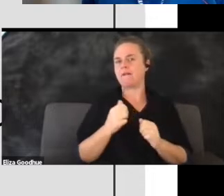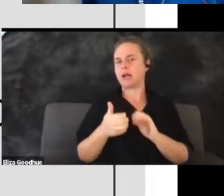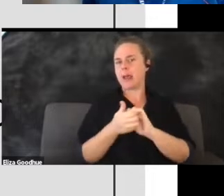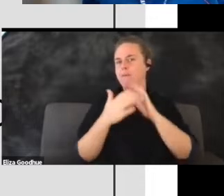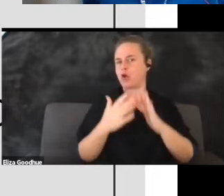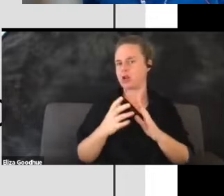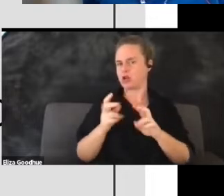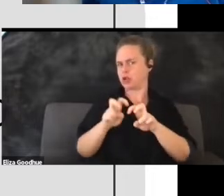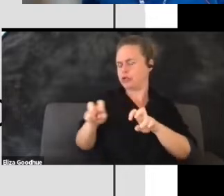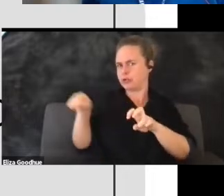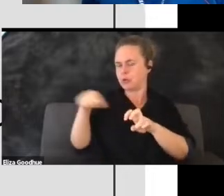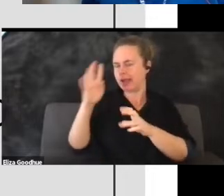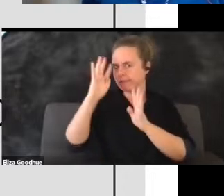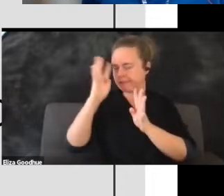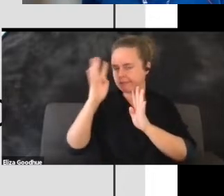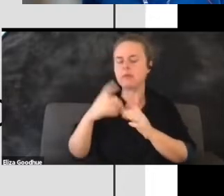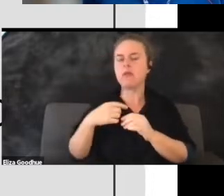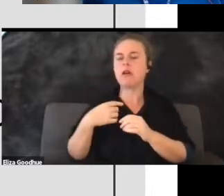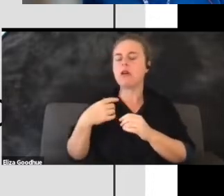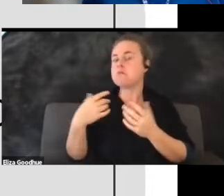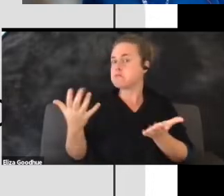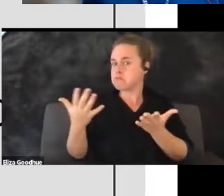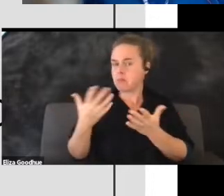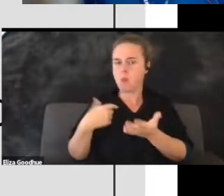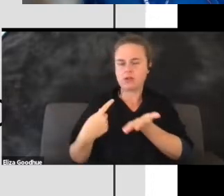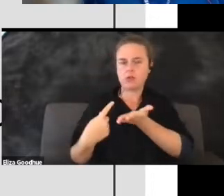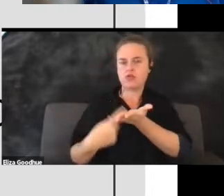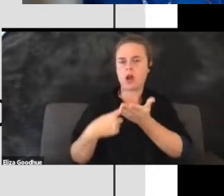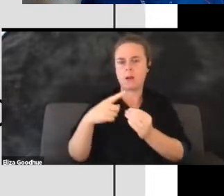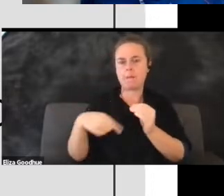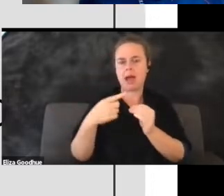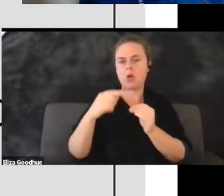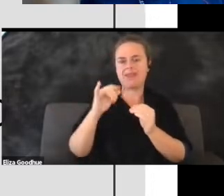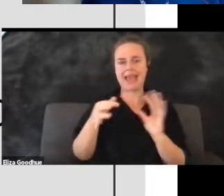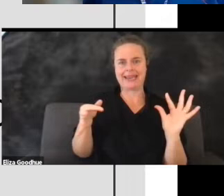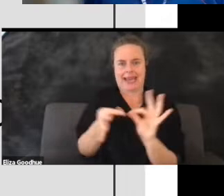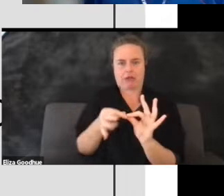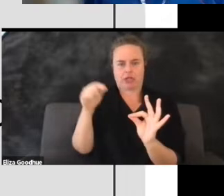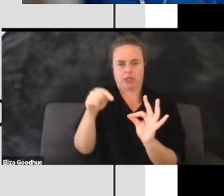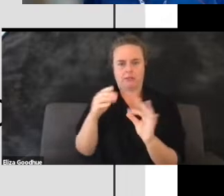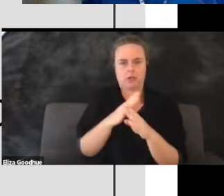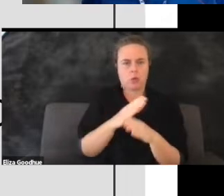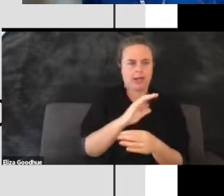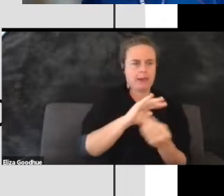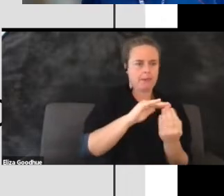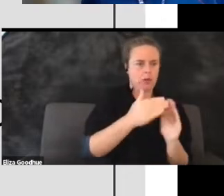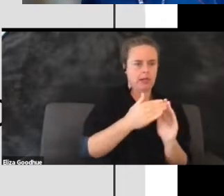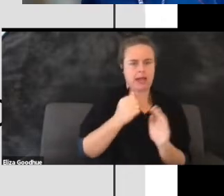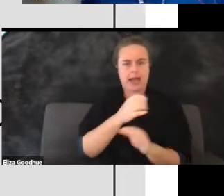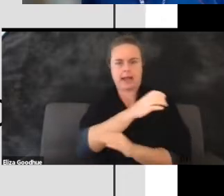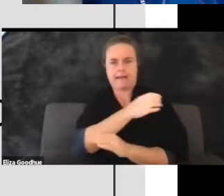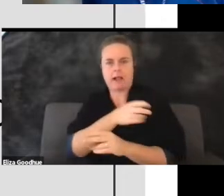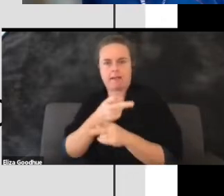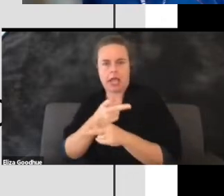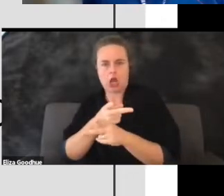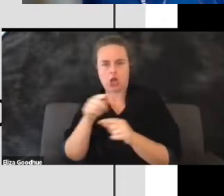really wanted to talk a little bit more about what we mean by the connection between community and clinical care. The first